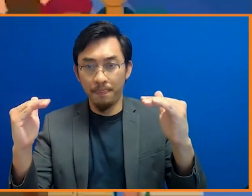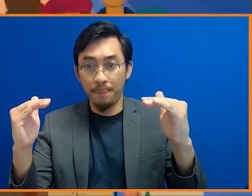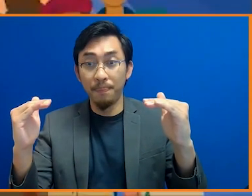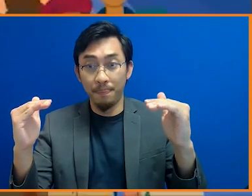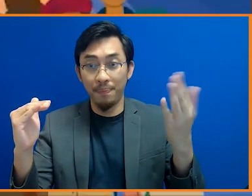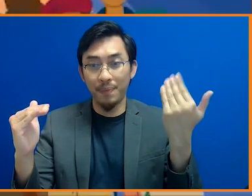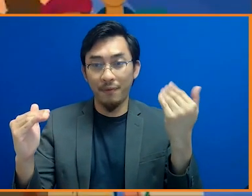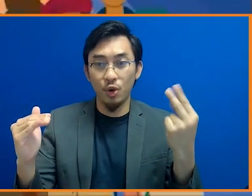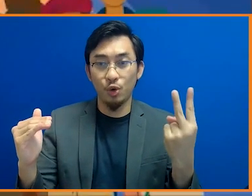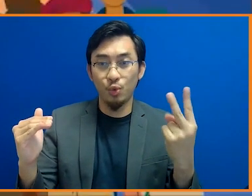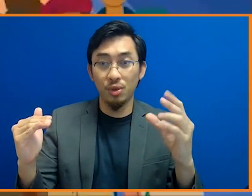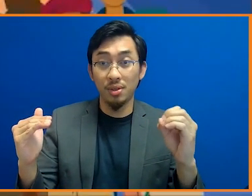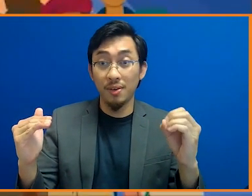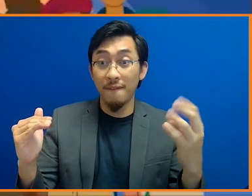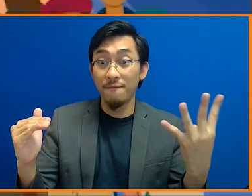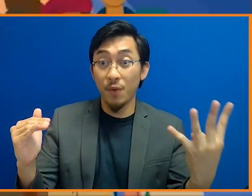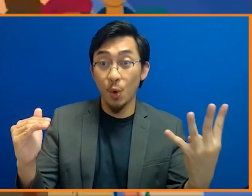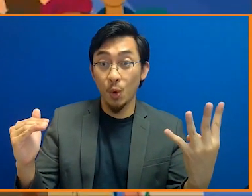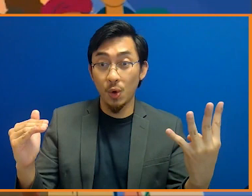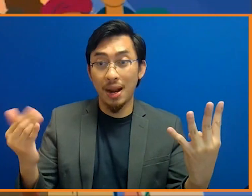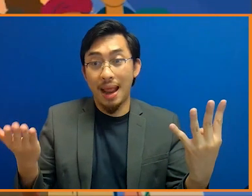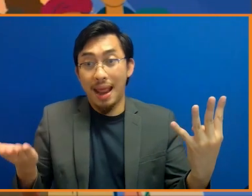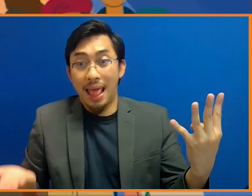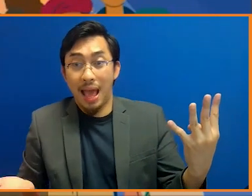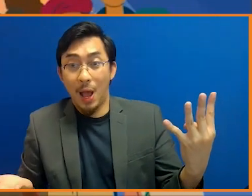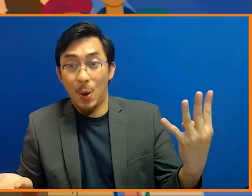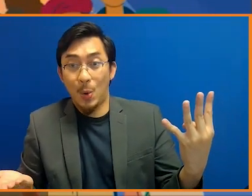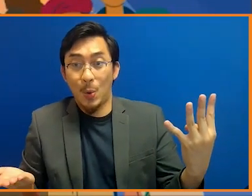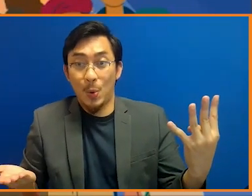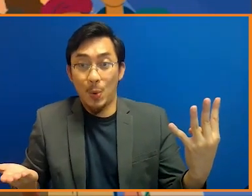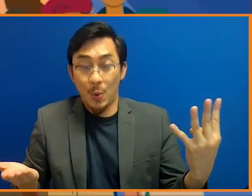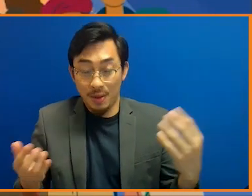almost the same with the before the 2004. Now,